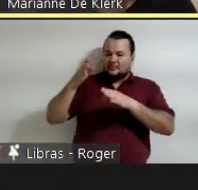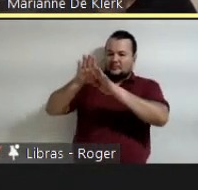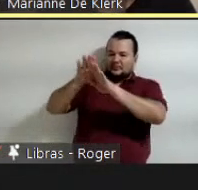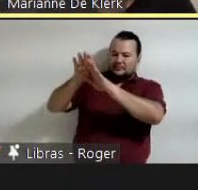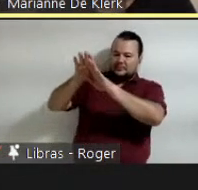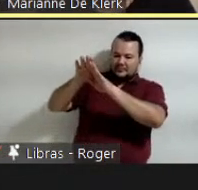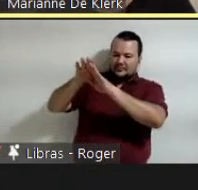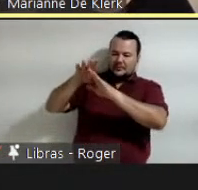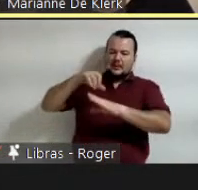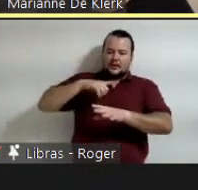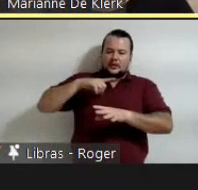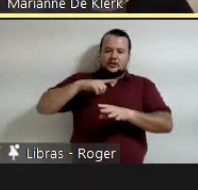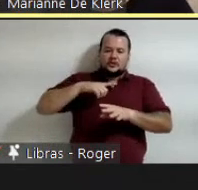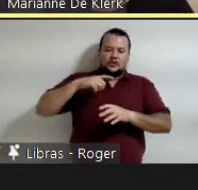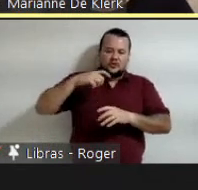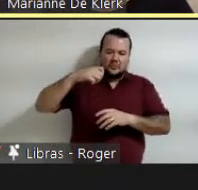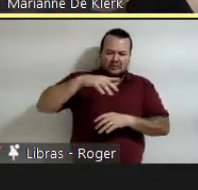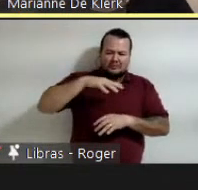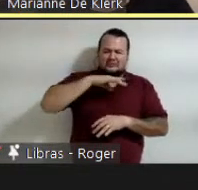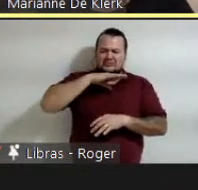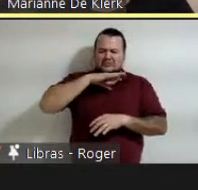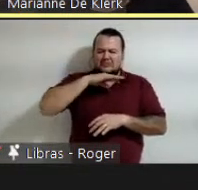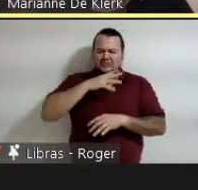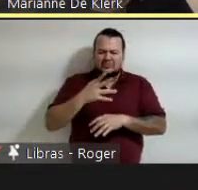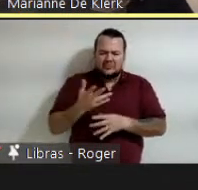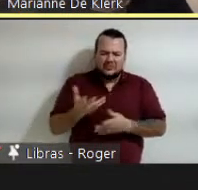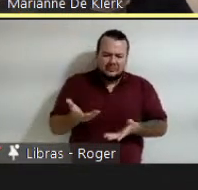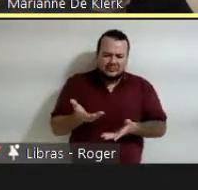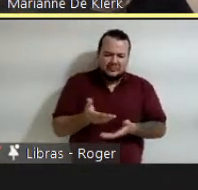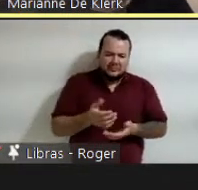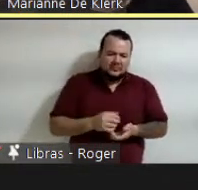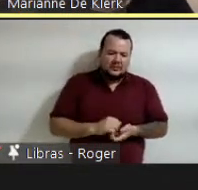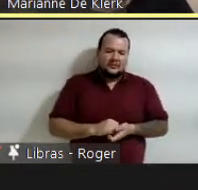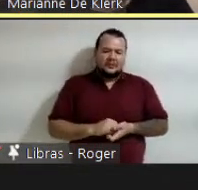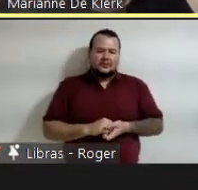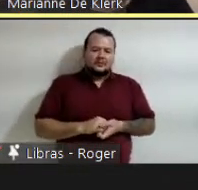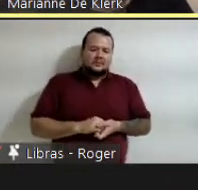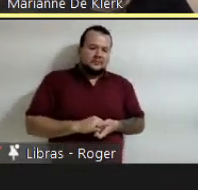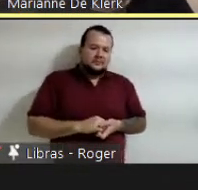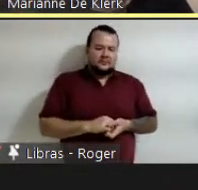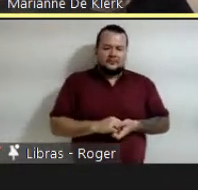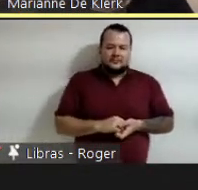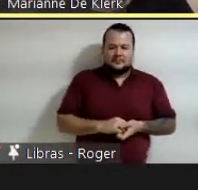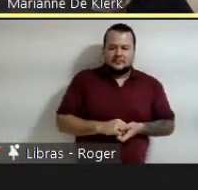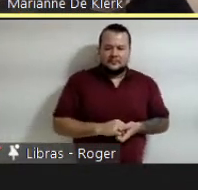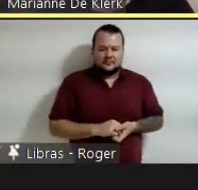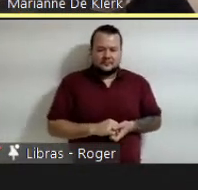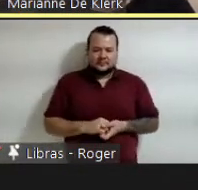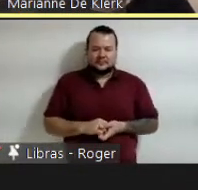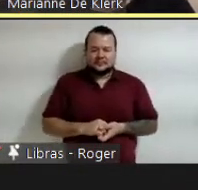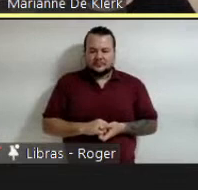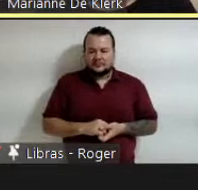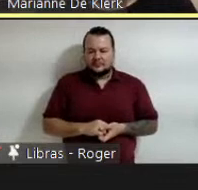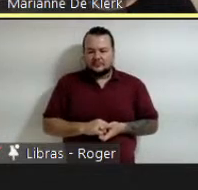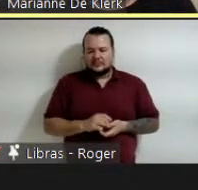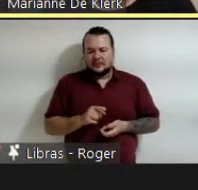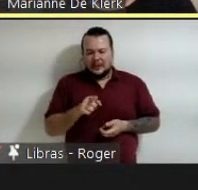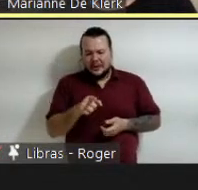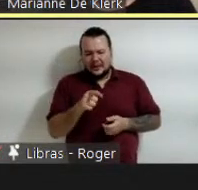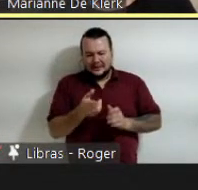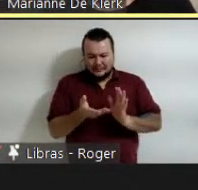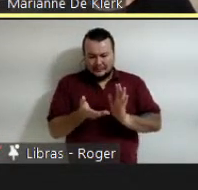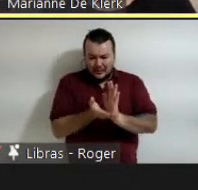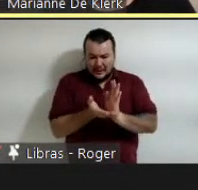was installed. Glazed facades patterned over with posters for shops. And then this terrible